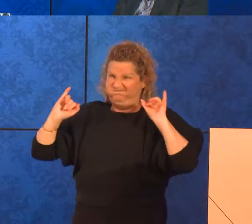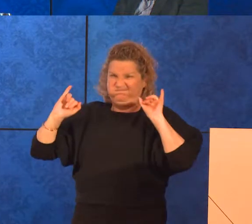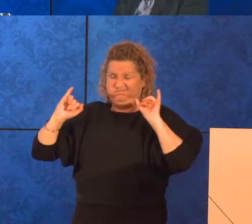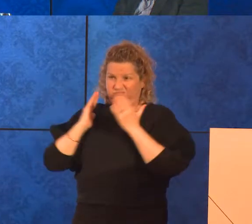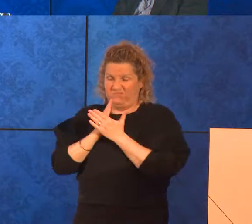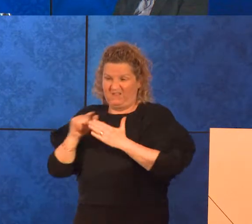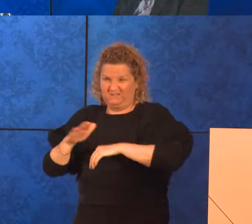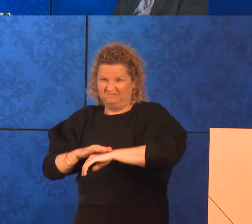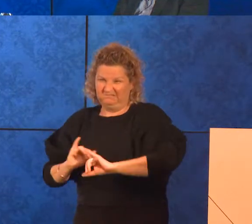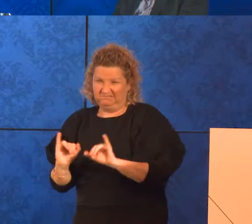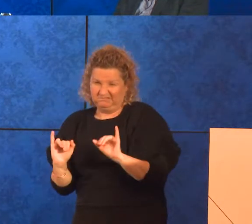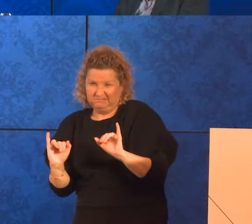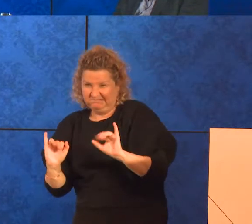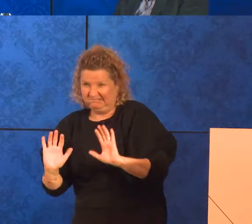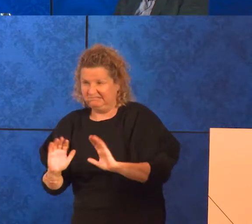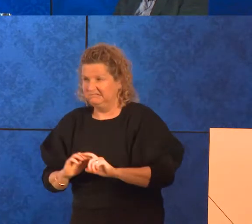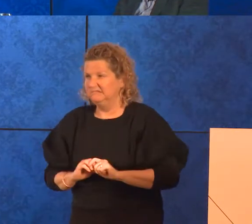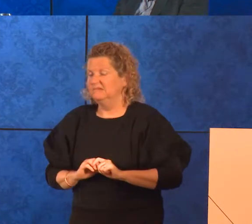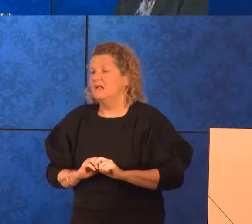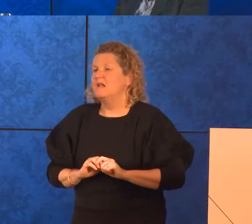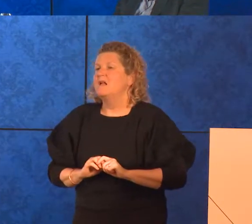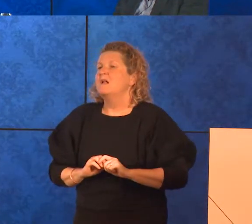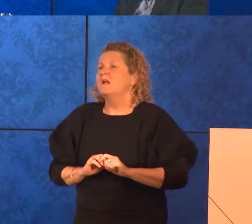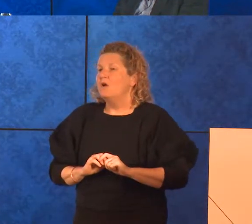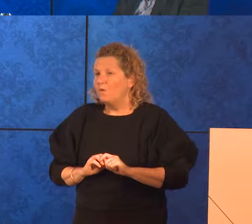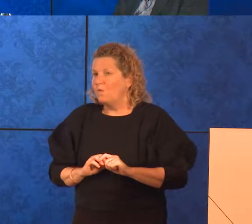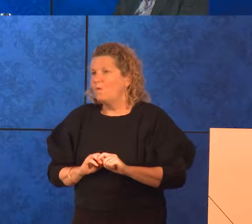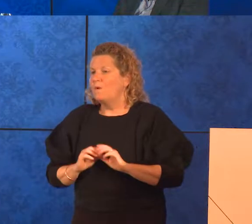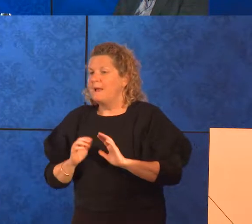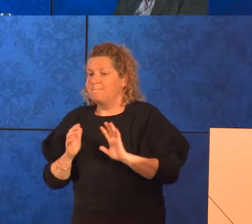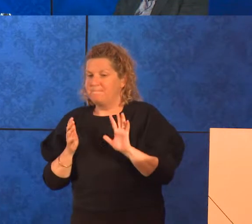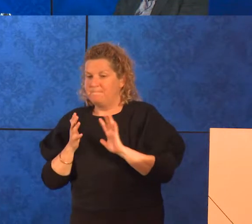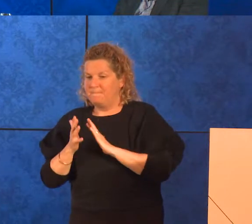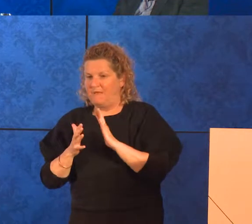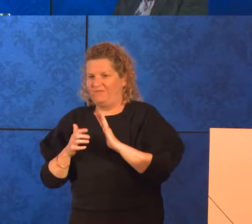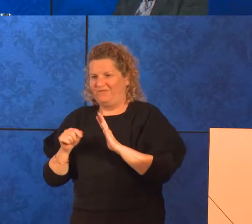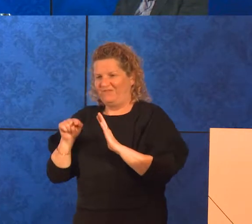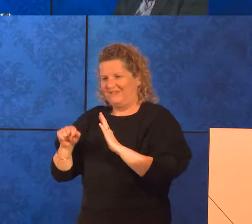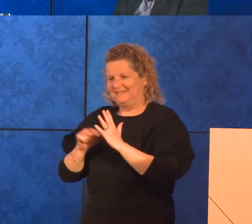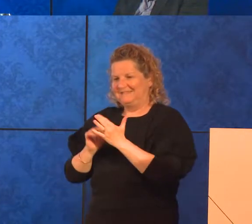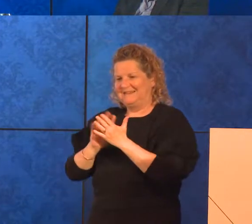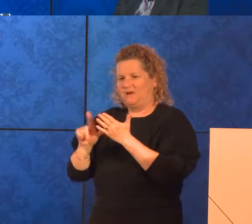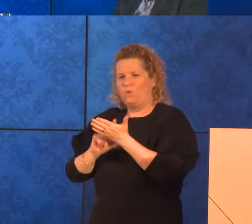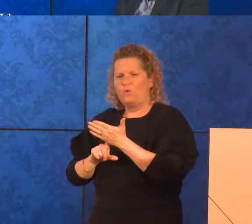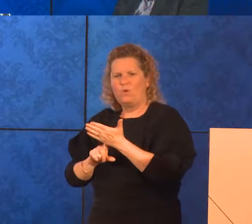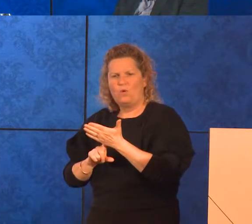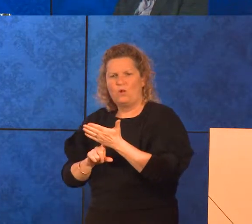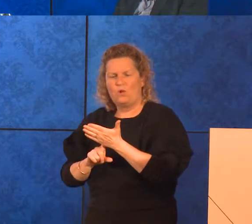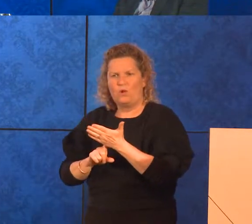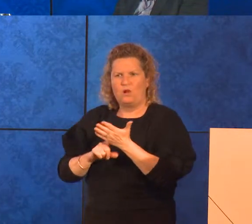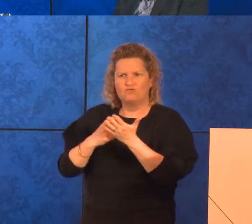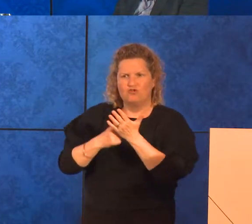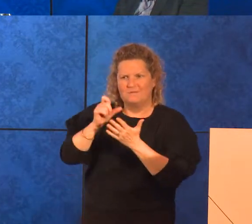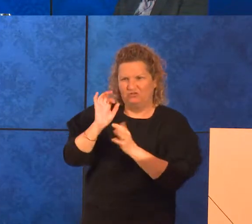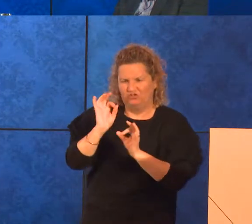actually. So for me, going back into a setting where even though it wasn't technically a court-like setting,